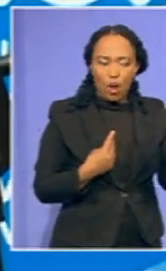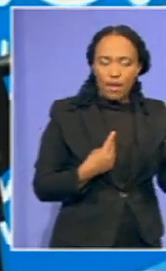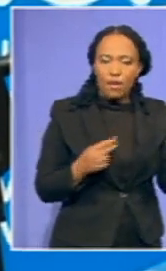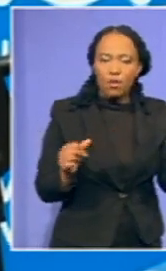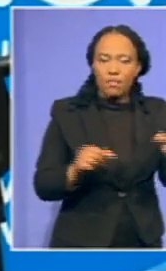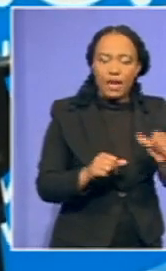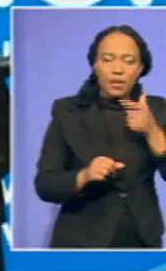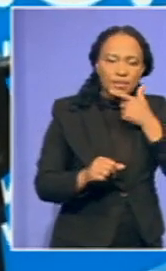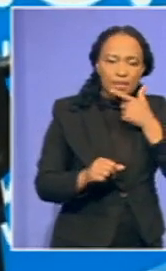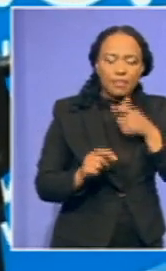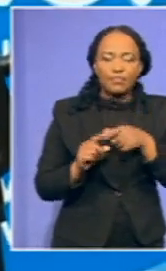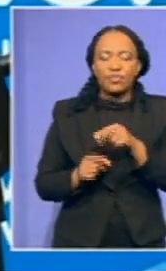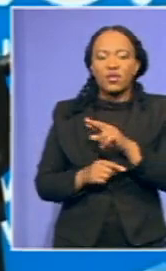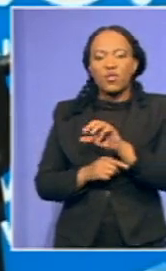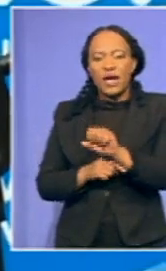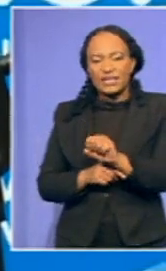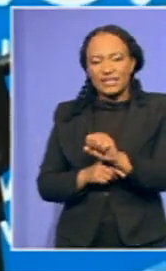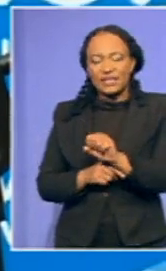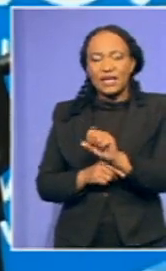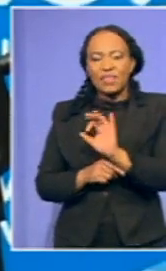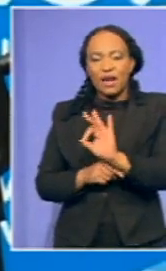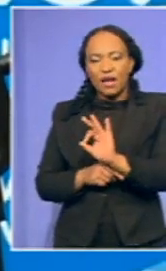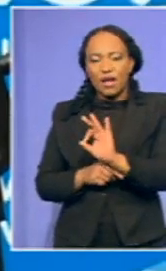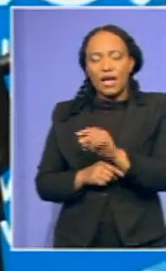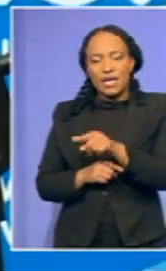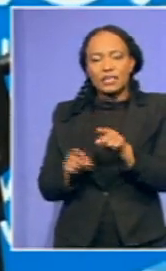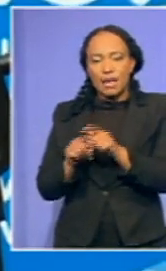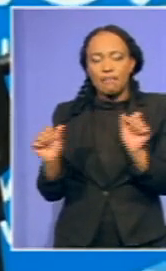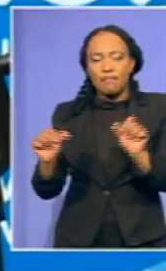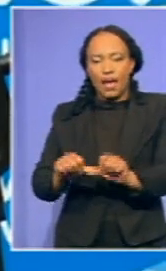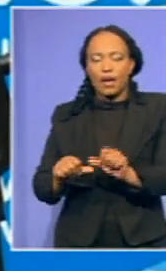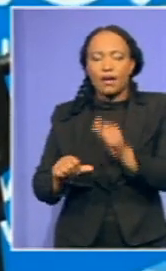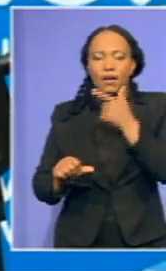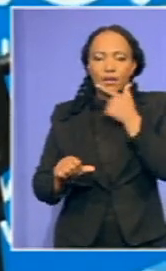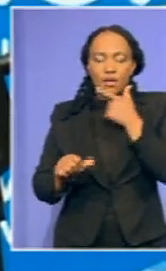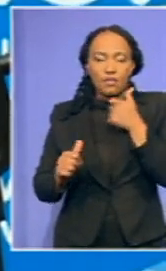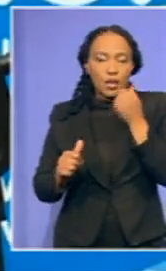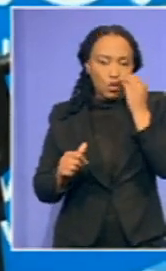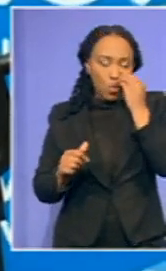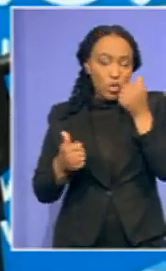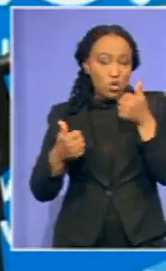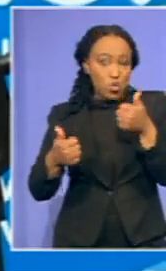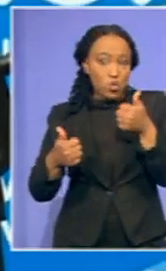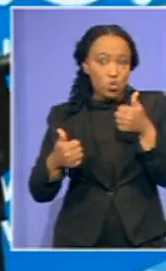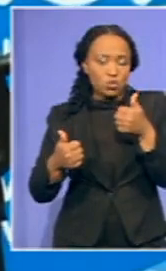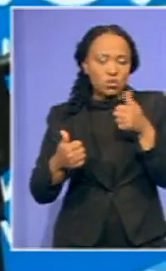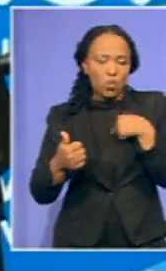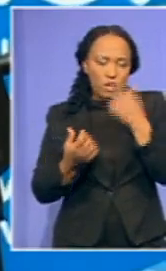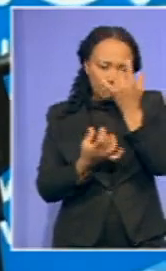have Reservoir 3 at 340 megalitres coming back in December. So that is the good news that we're sharing,